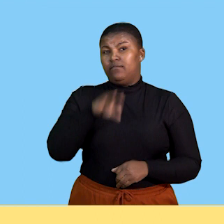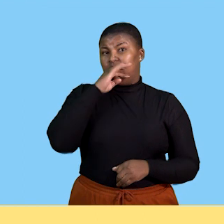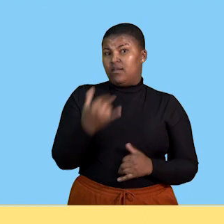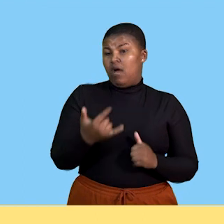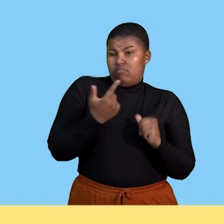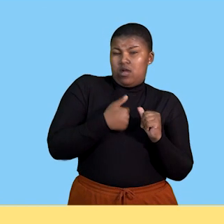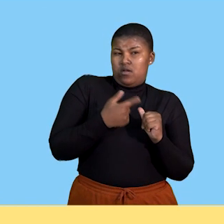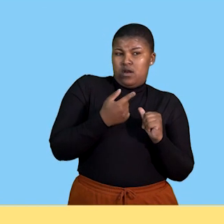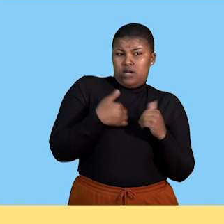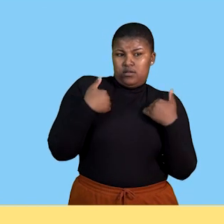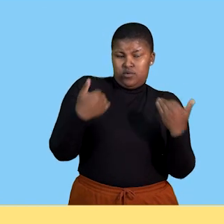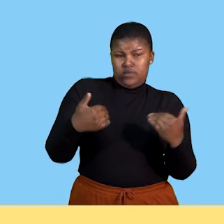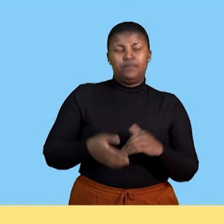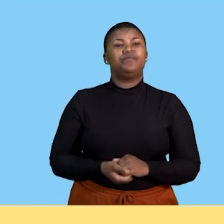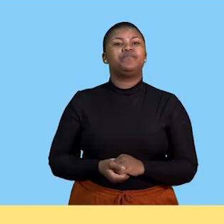are going to calculate